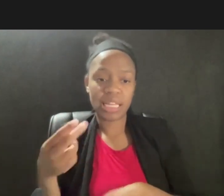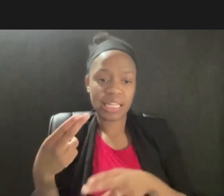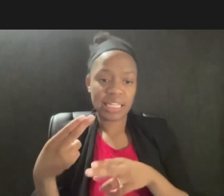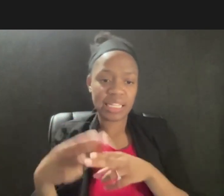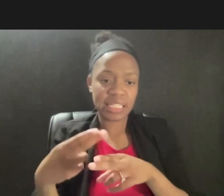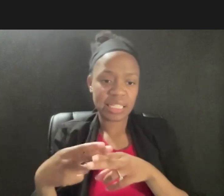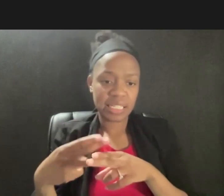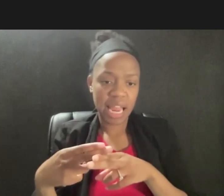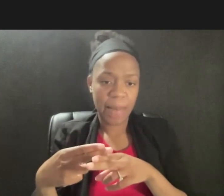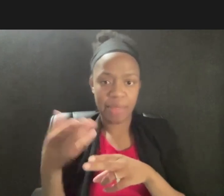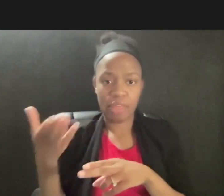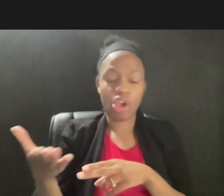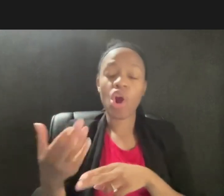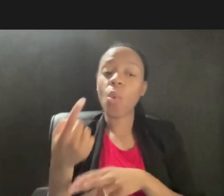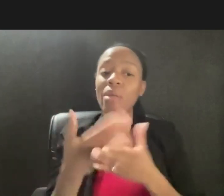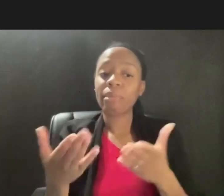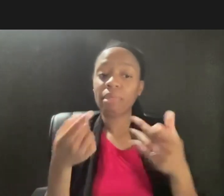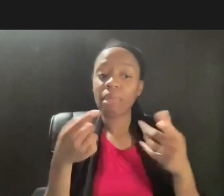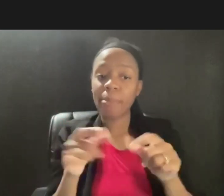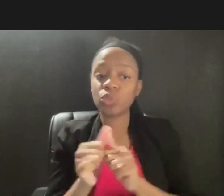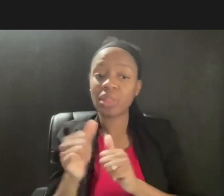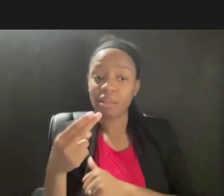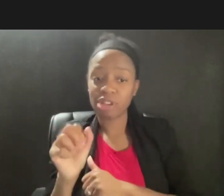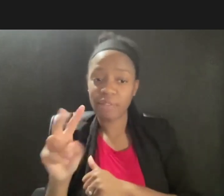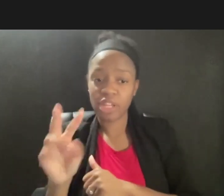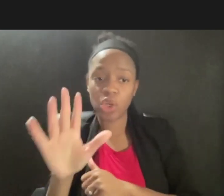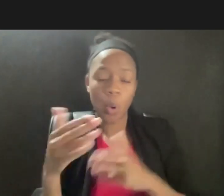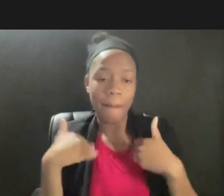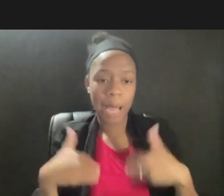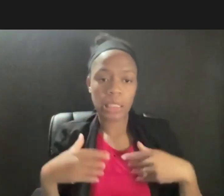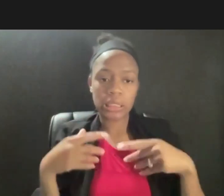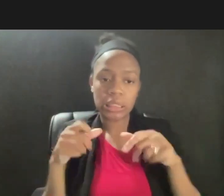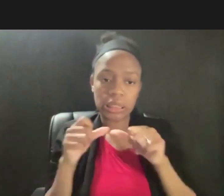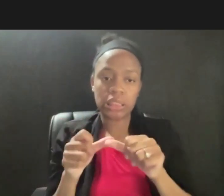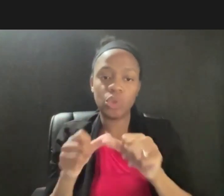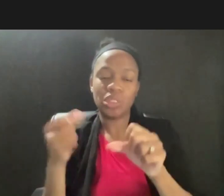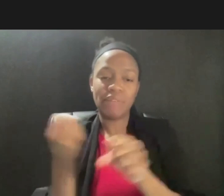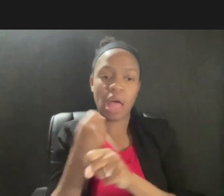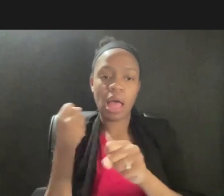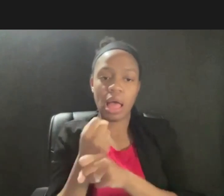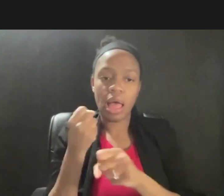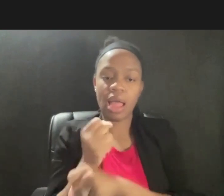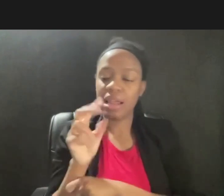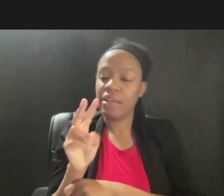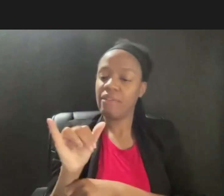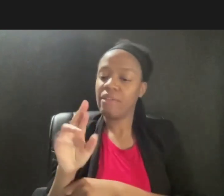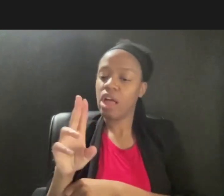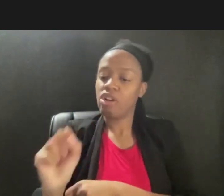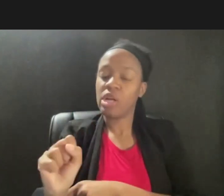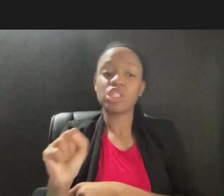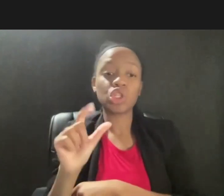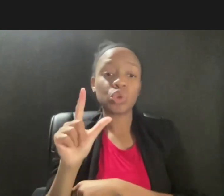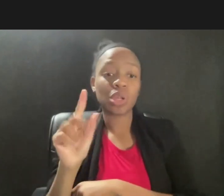that happens with HIV is your body is continually fighting the virus 24 hours a